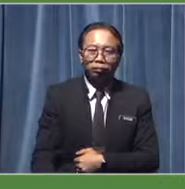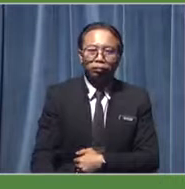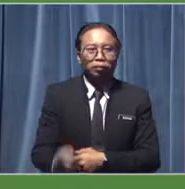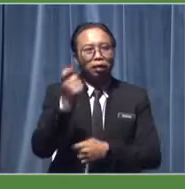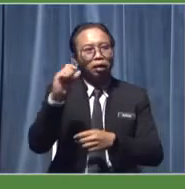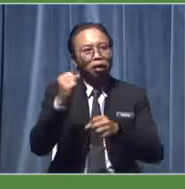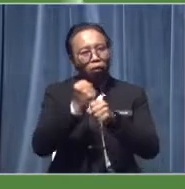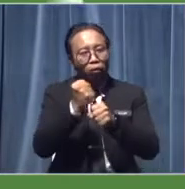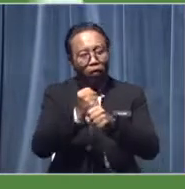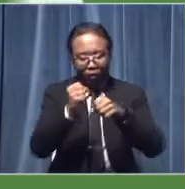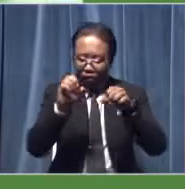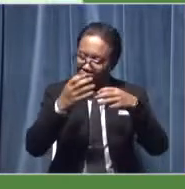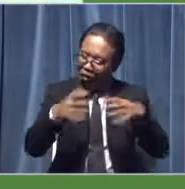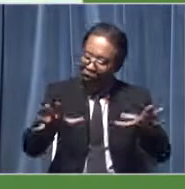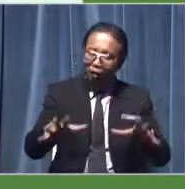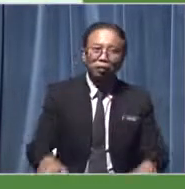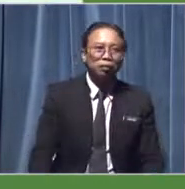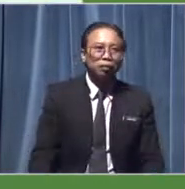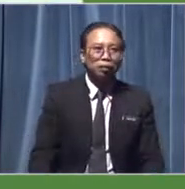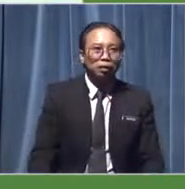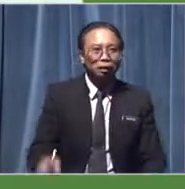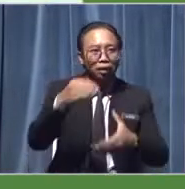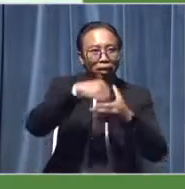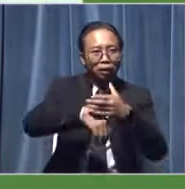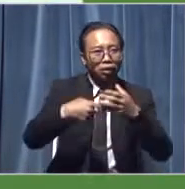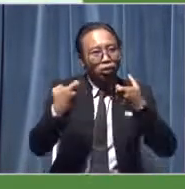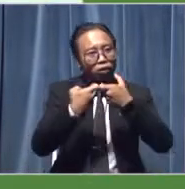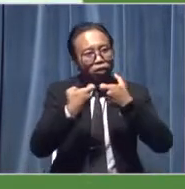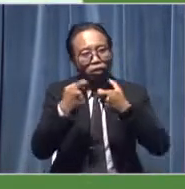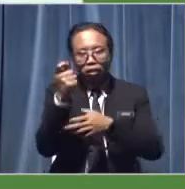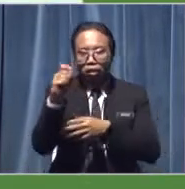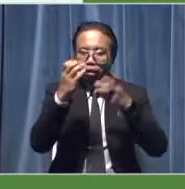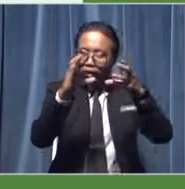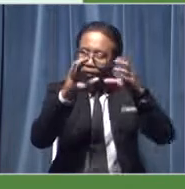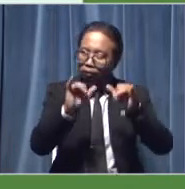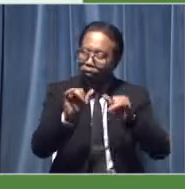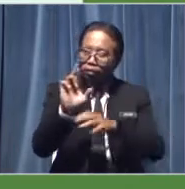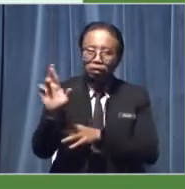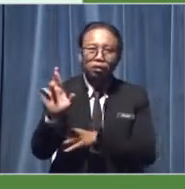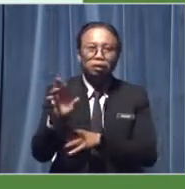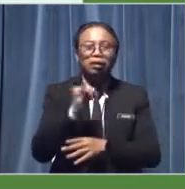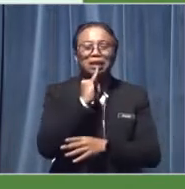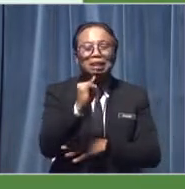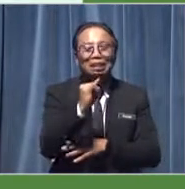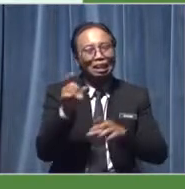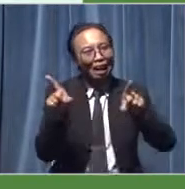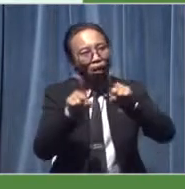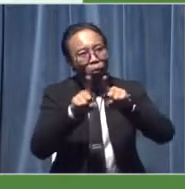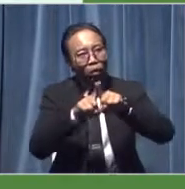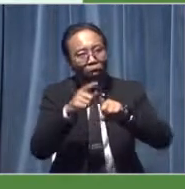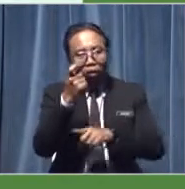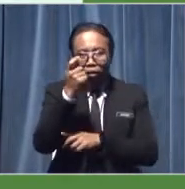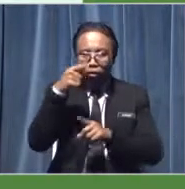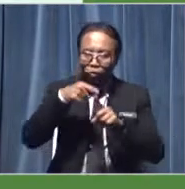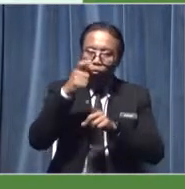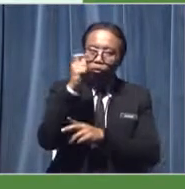The work done in charging the capacitor is equal to